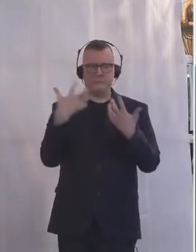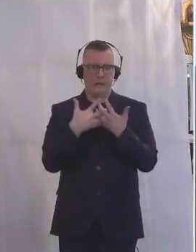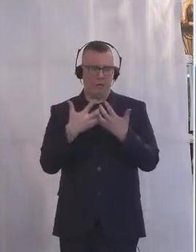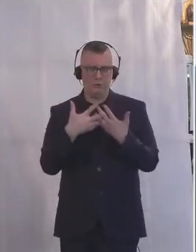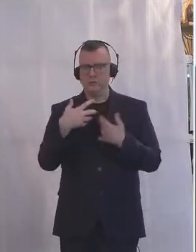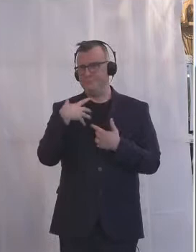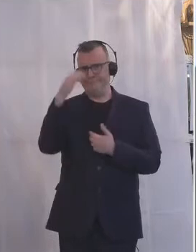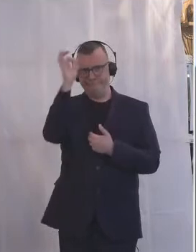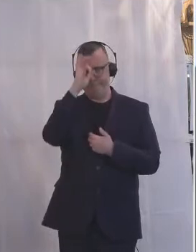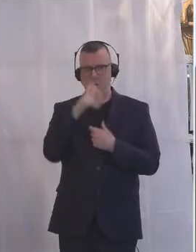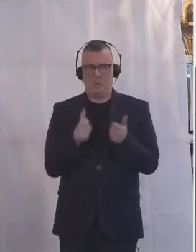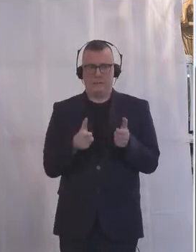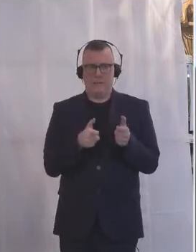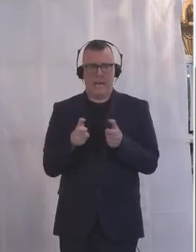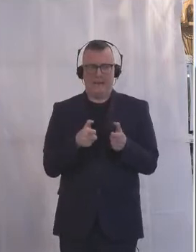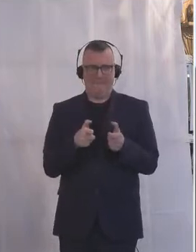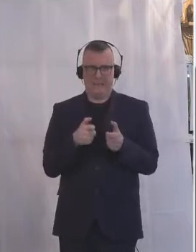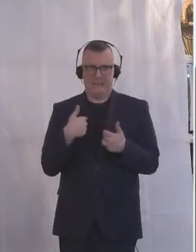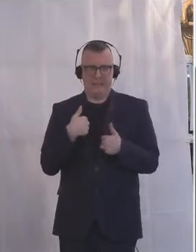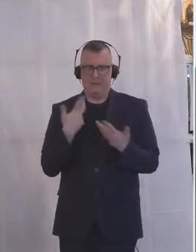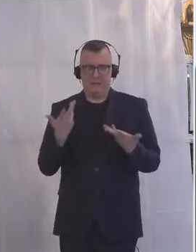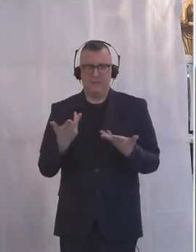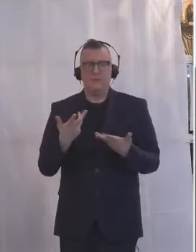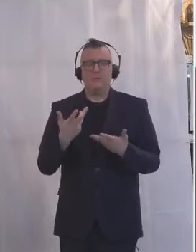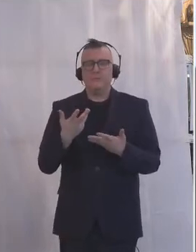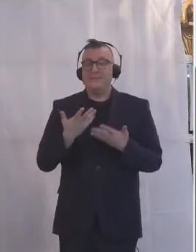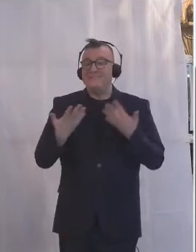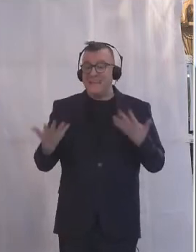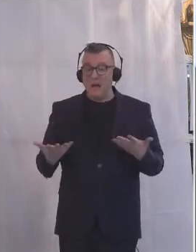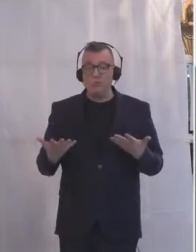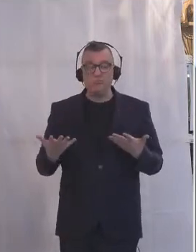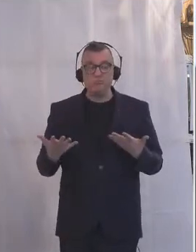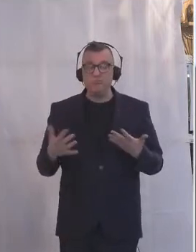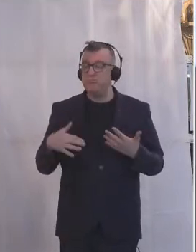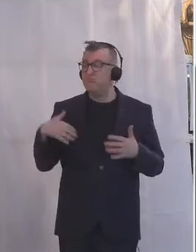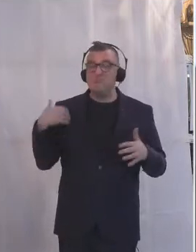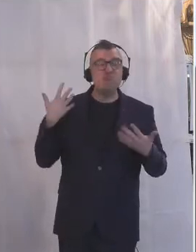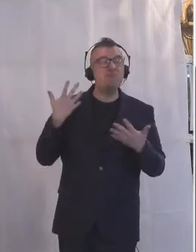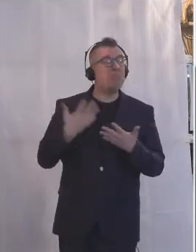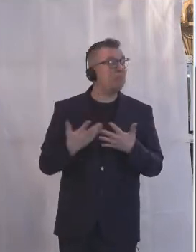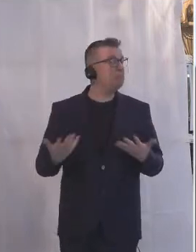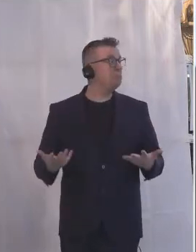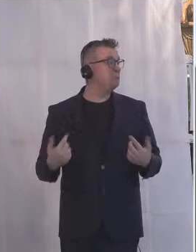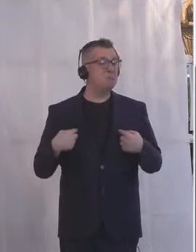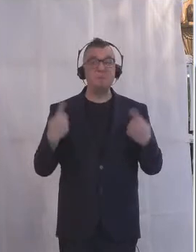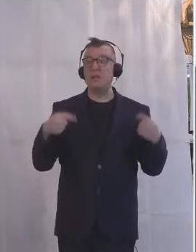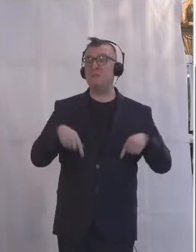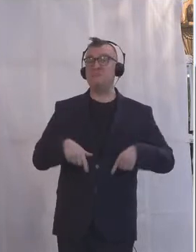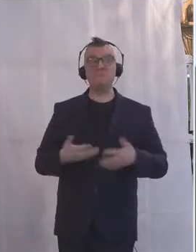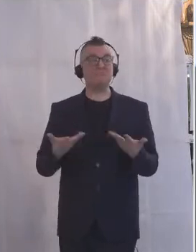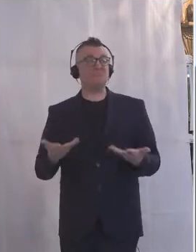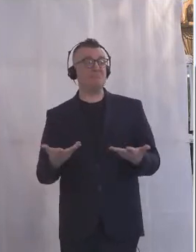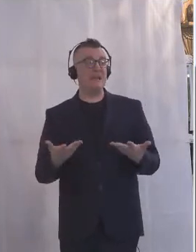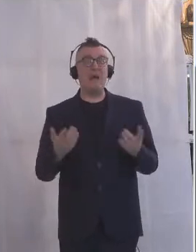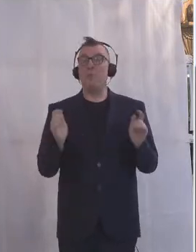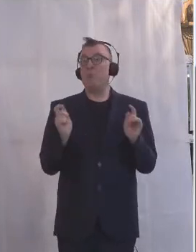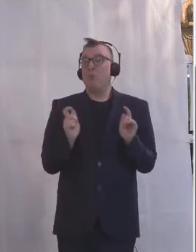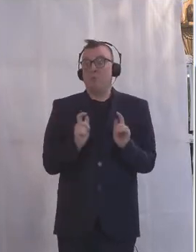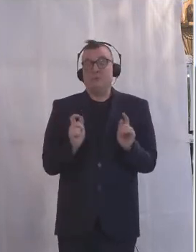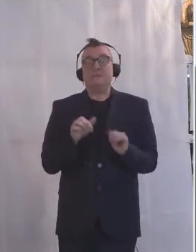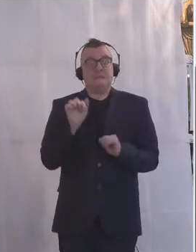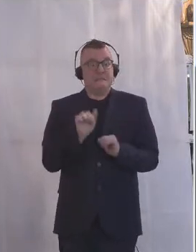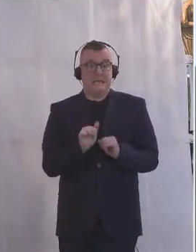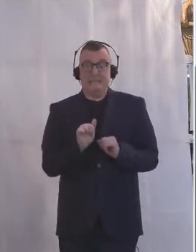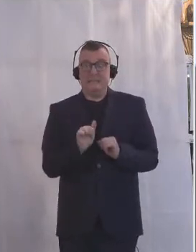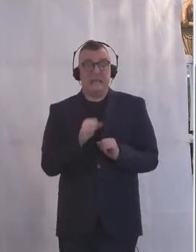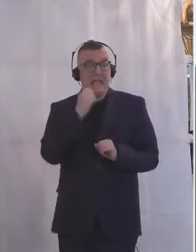founder, I've just got to a stage where I just think, well, this is who I am. I feel uncomfortable. I'm going through